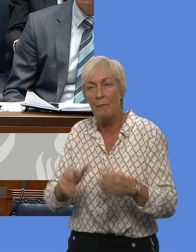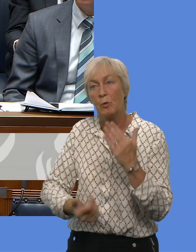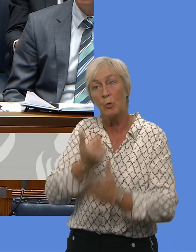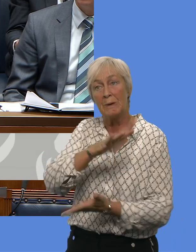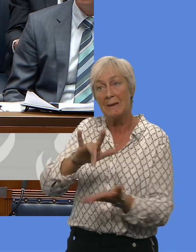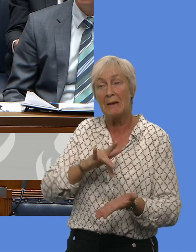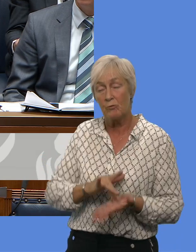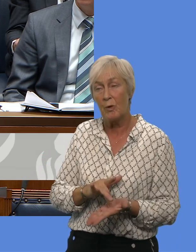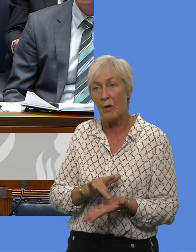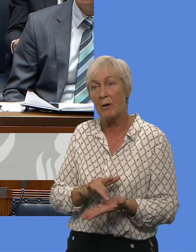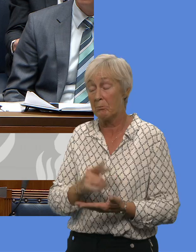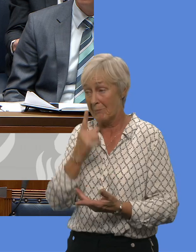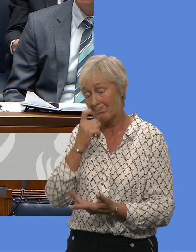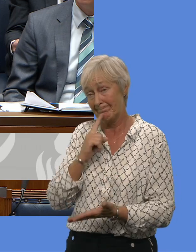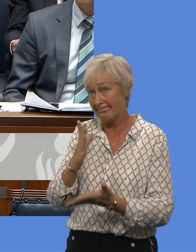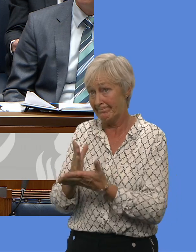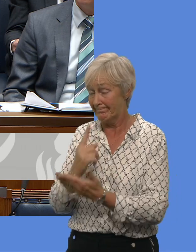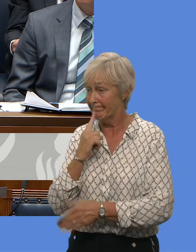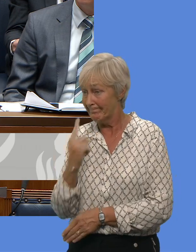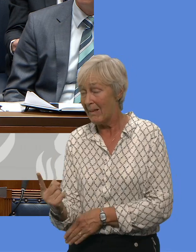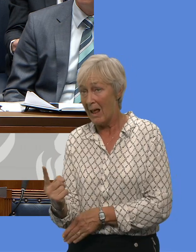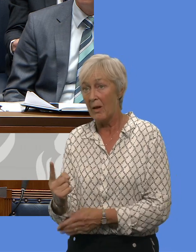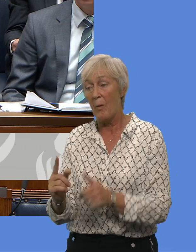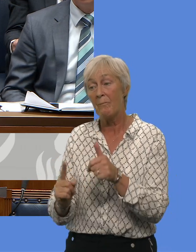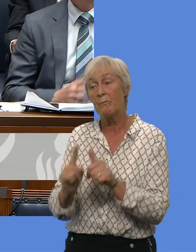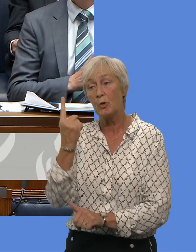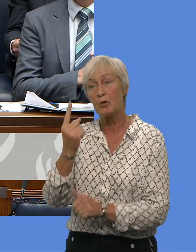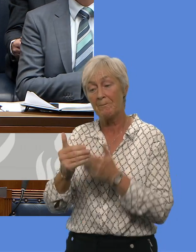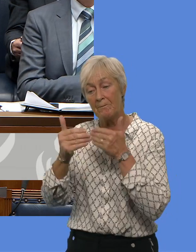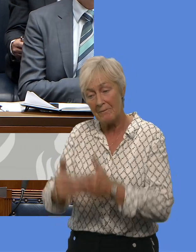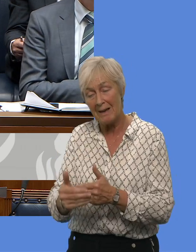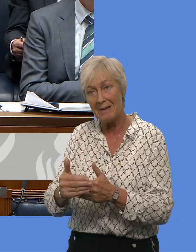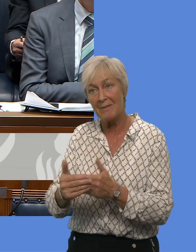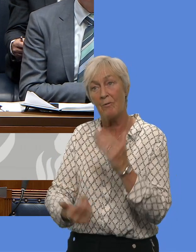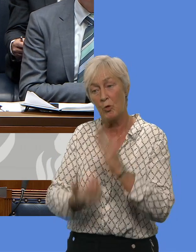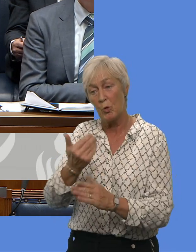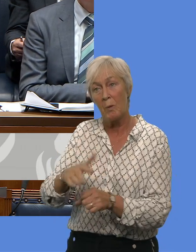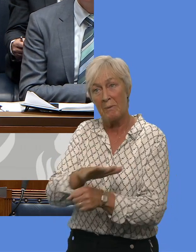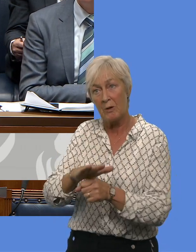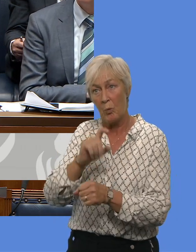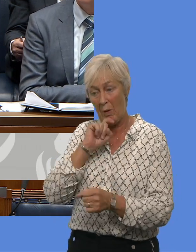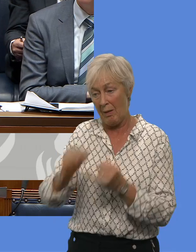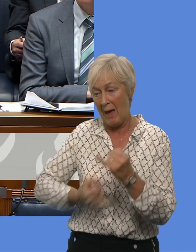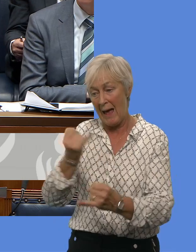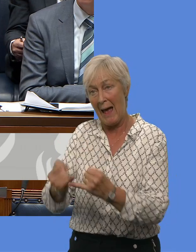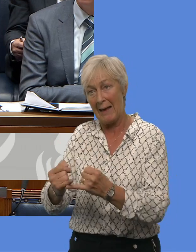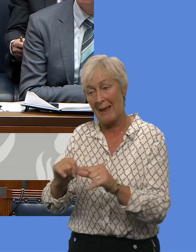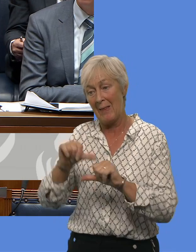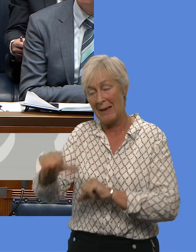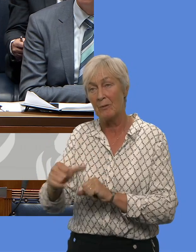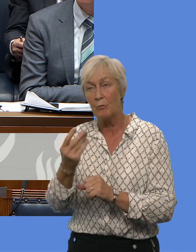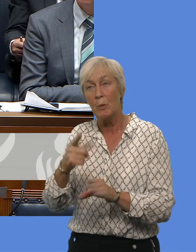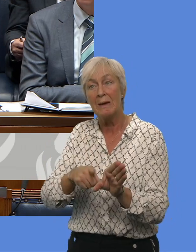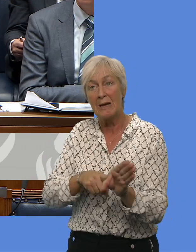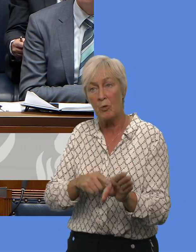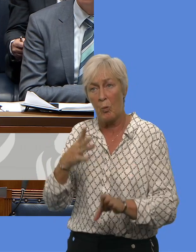But I can assure the member that the first phase of the Urban Village projects is due to come to an end in the next number of years, and